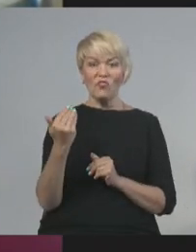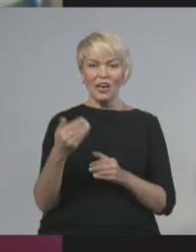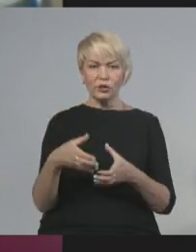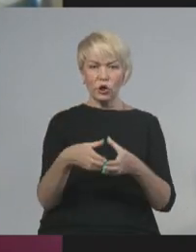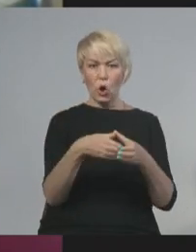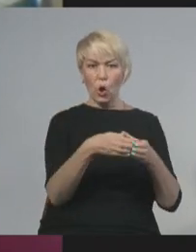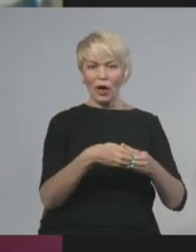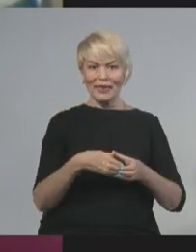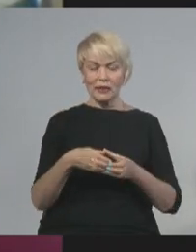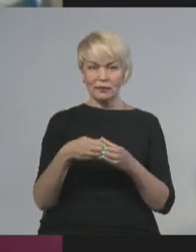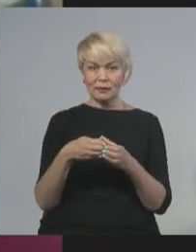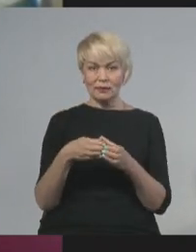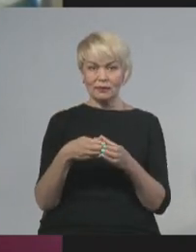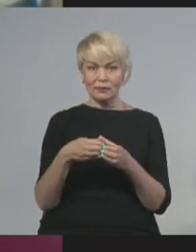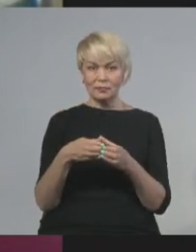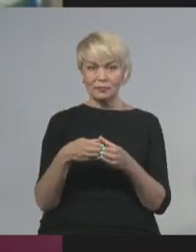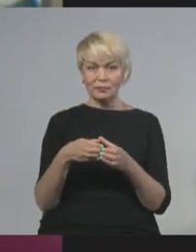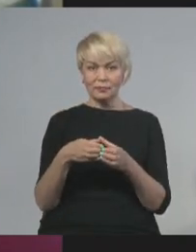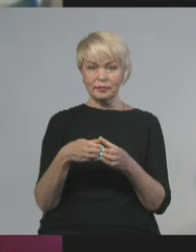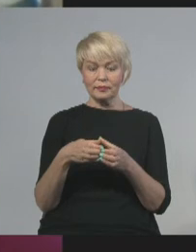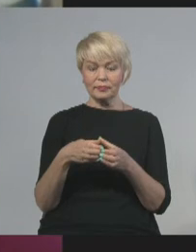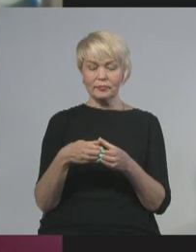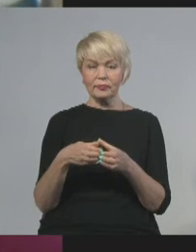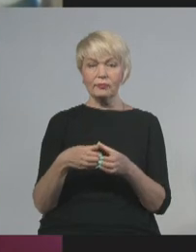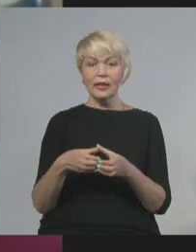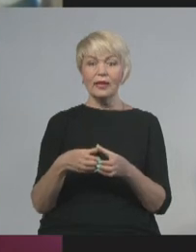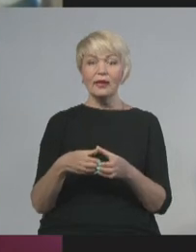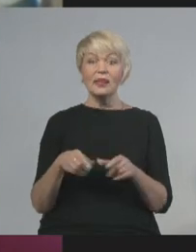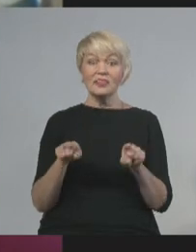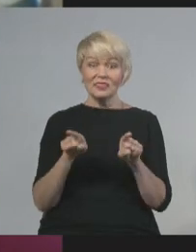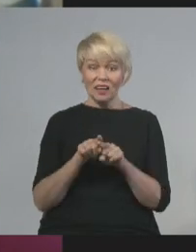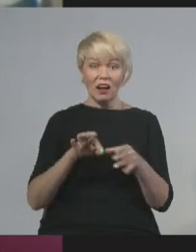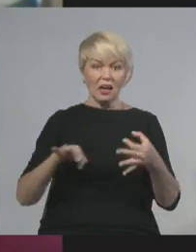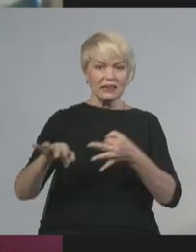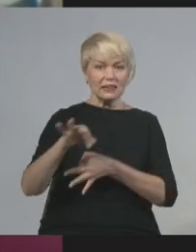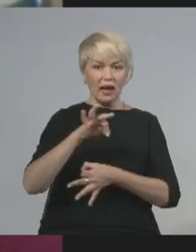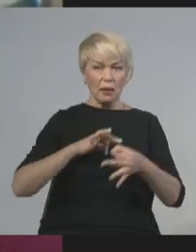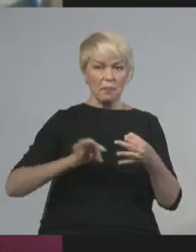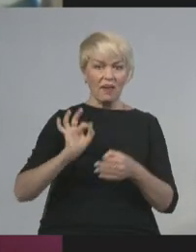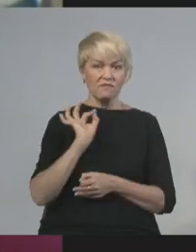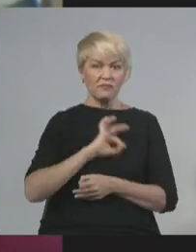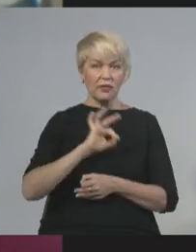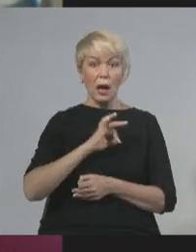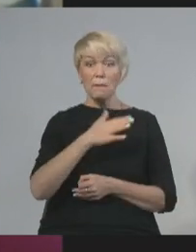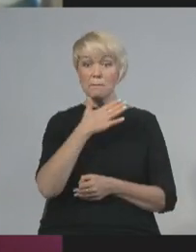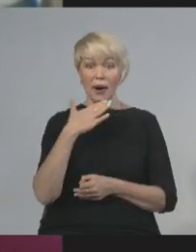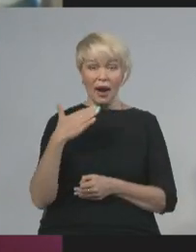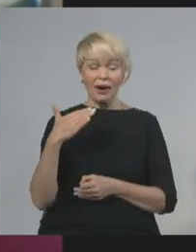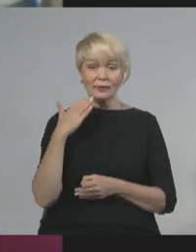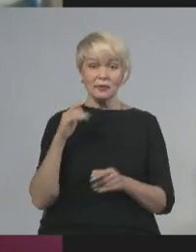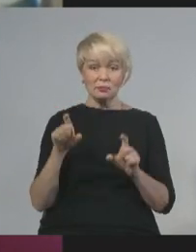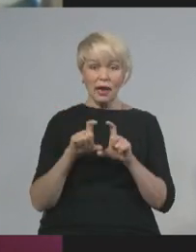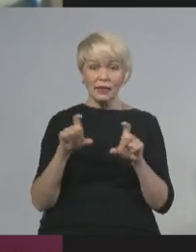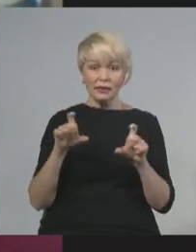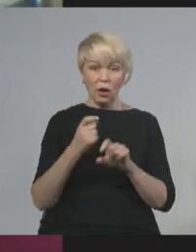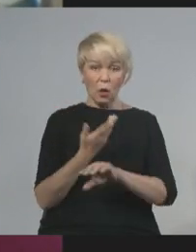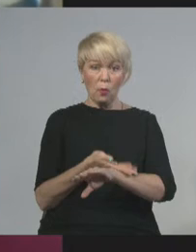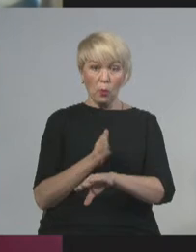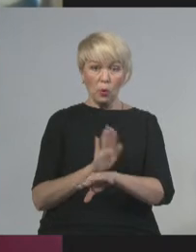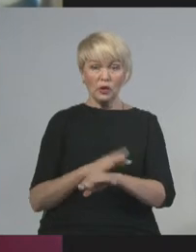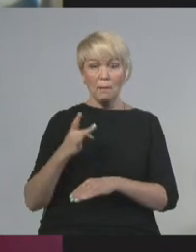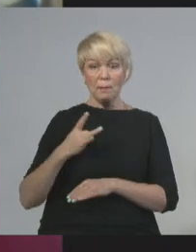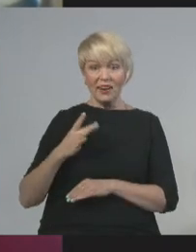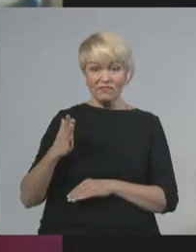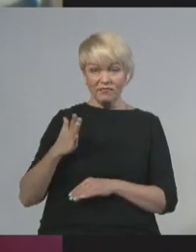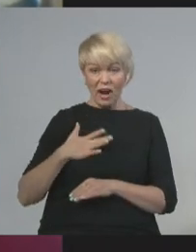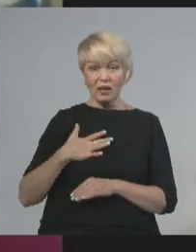so this was used by many institutions in poland in private sector and uh by nonprofits as well to the